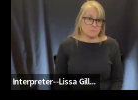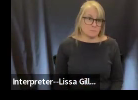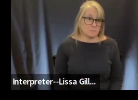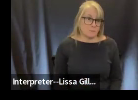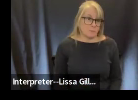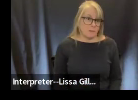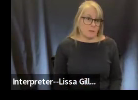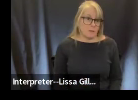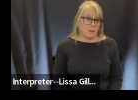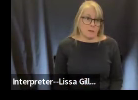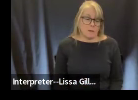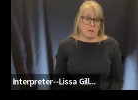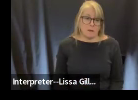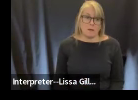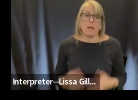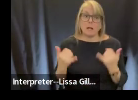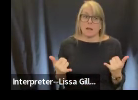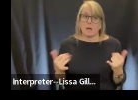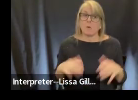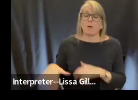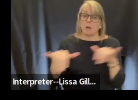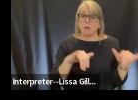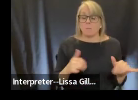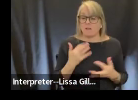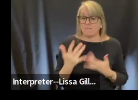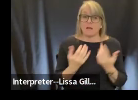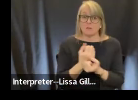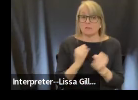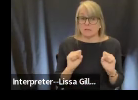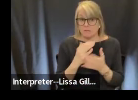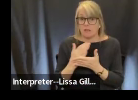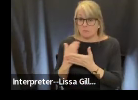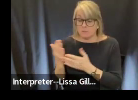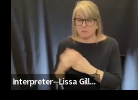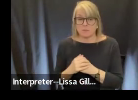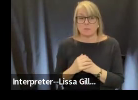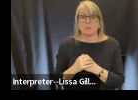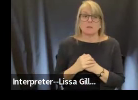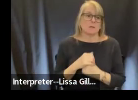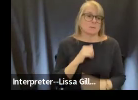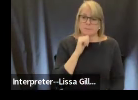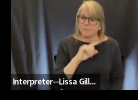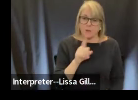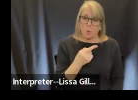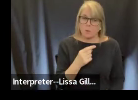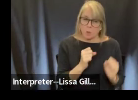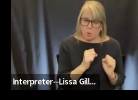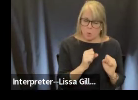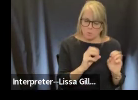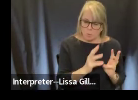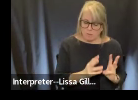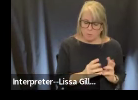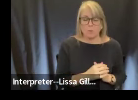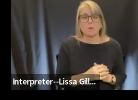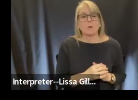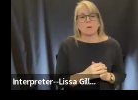past now to some more common fire safety elements beyond just the cold weather. But certainly,